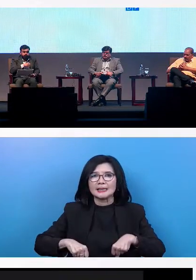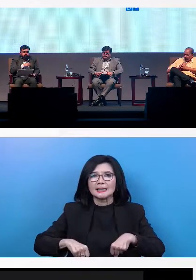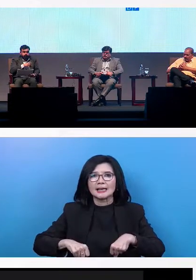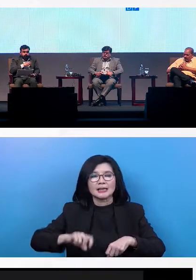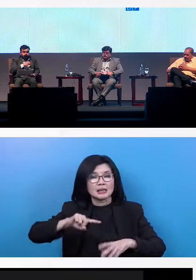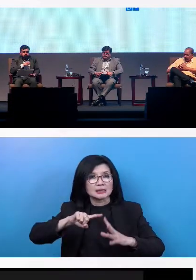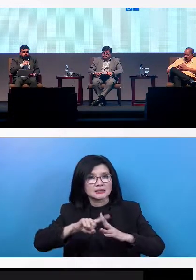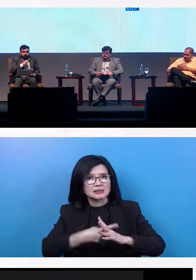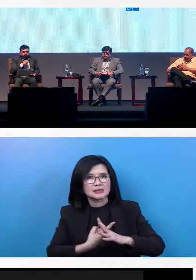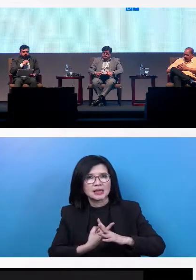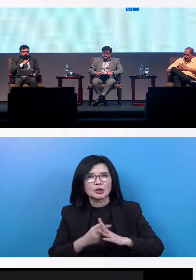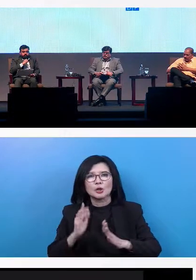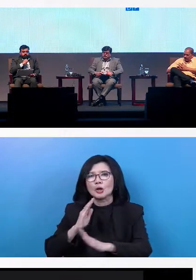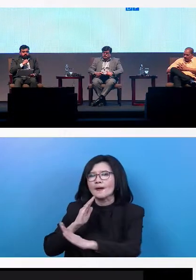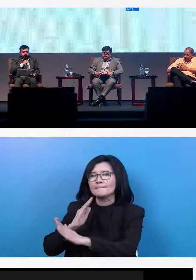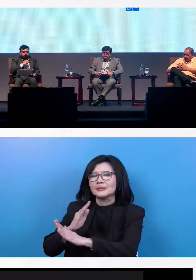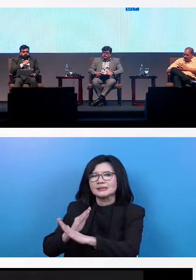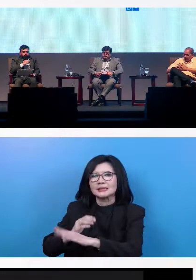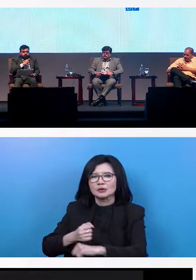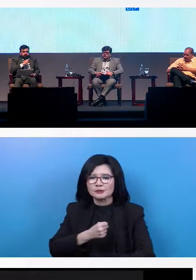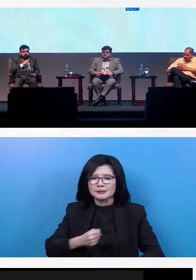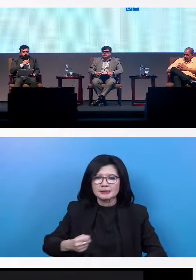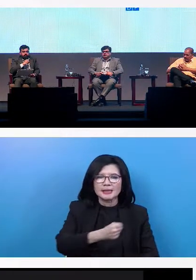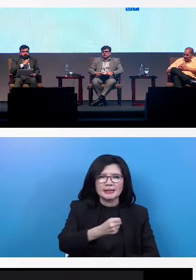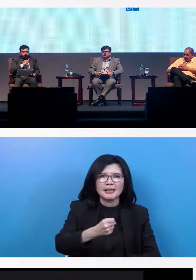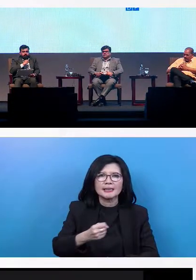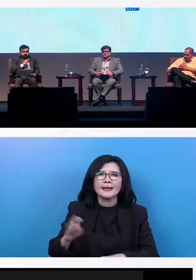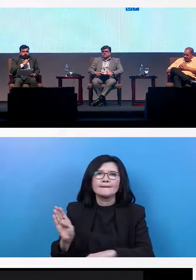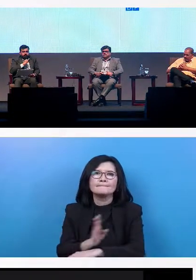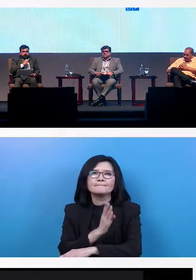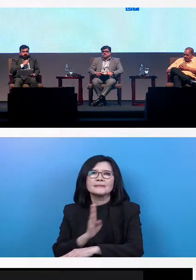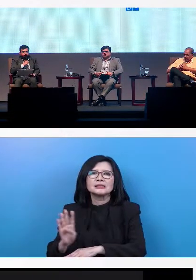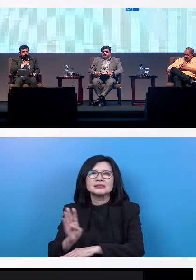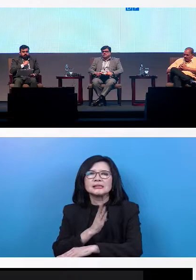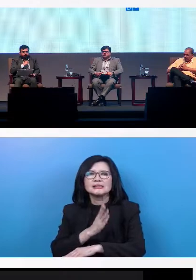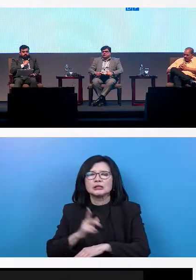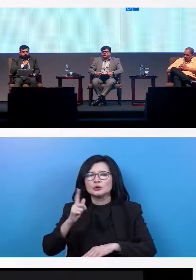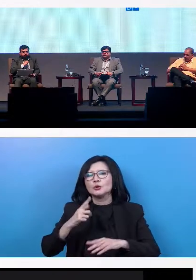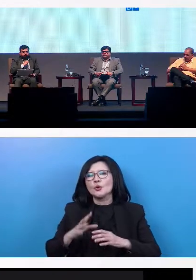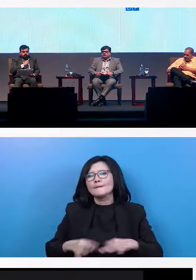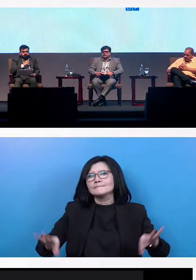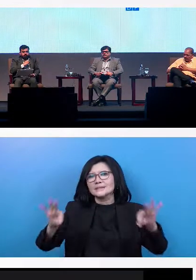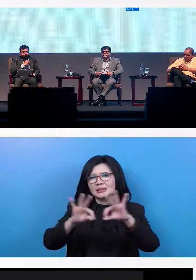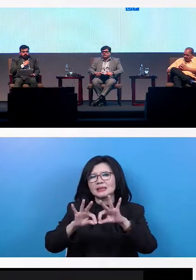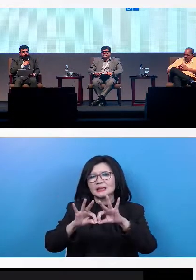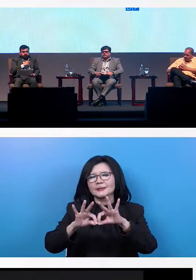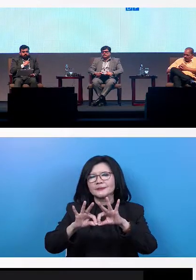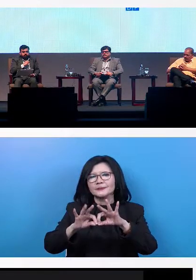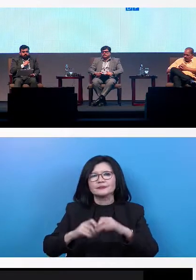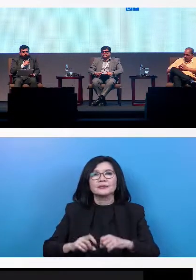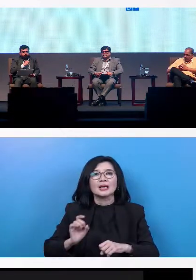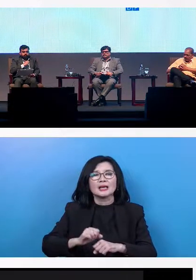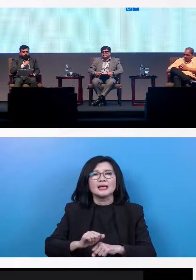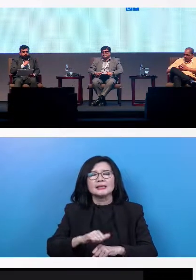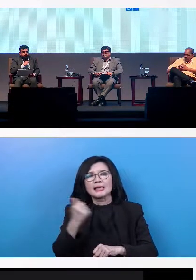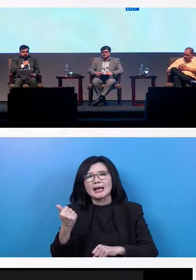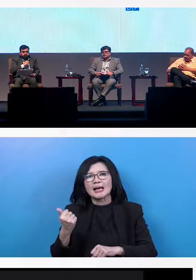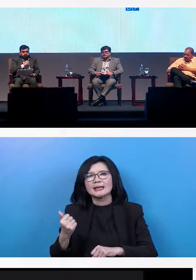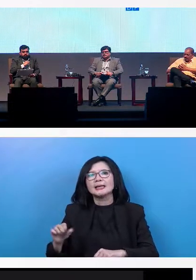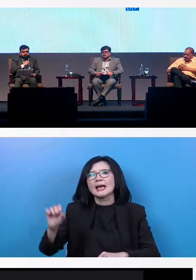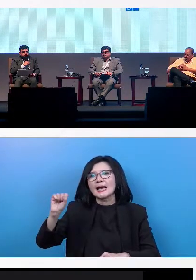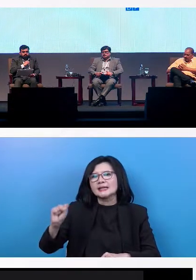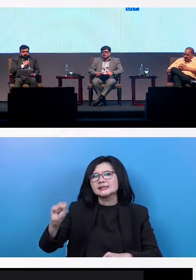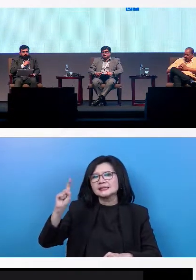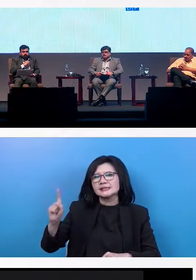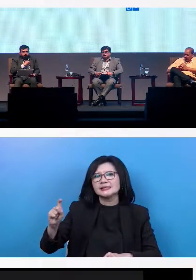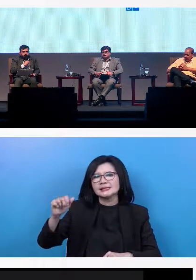business strategy, that'll be very important. The other side I'd like to mention is the Sustainable Development Goals. It was mentioned earlier, number 9 is